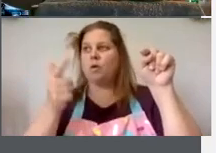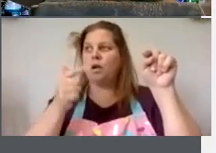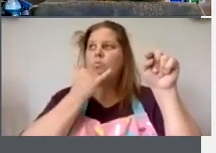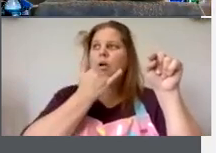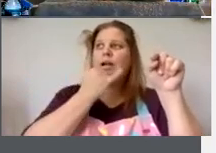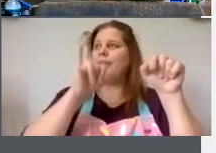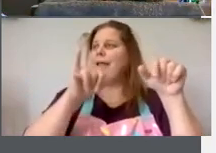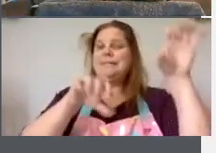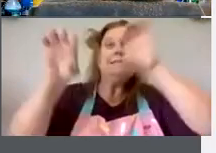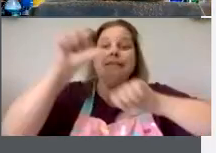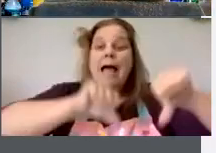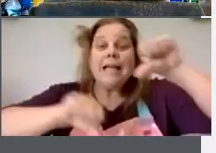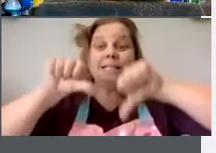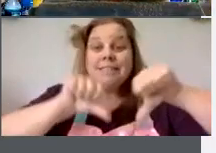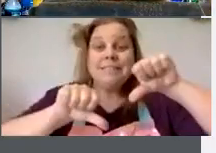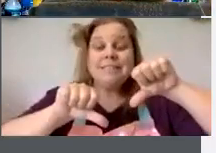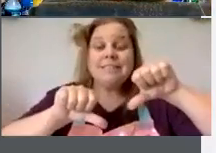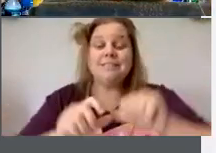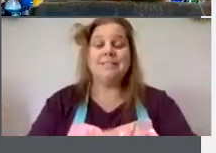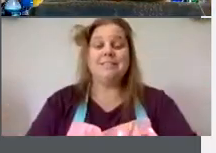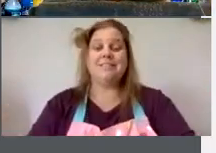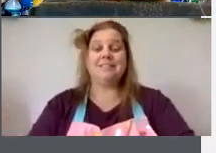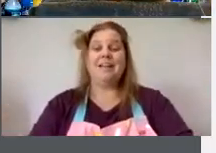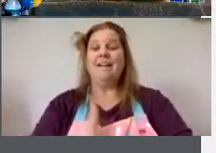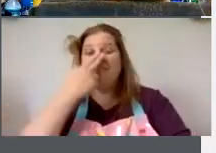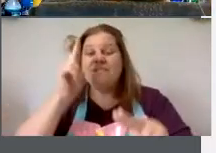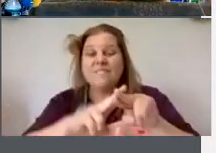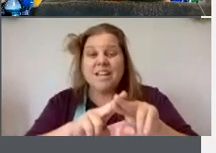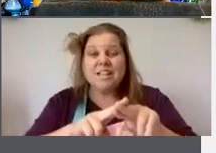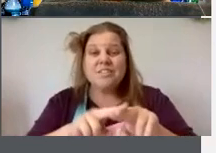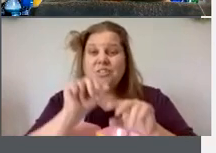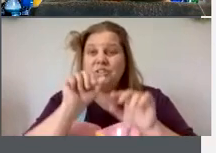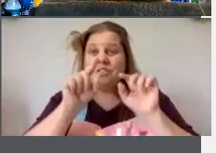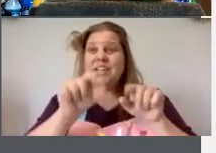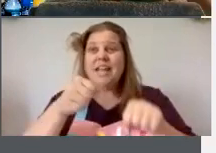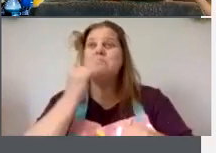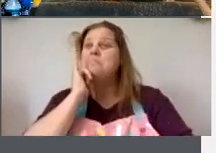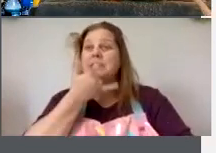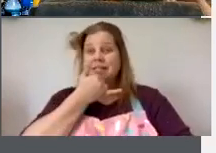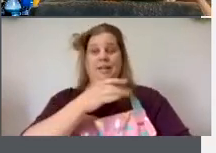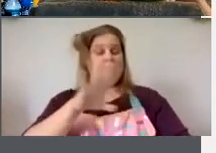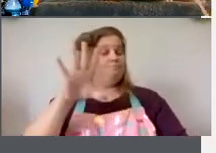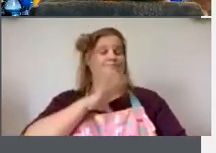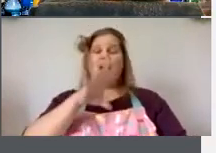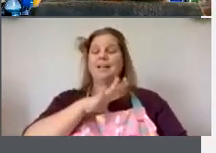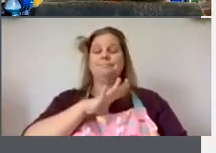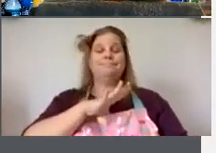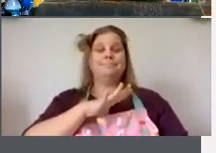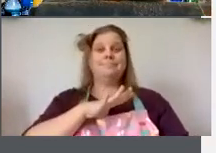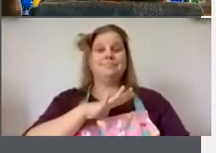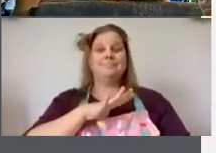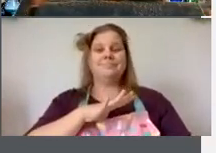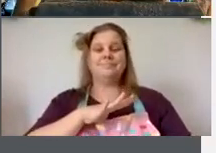science. And that's the fun about it. You can make mistakes. and it's okay.